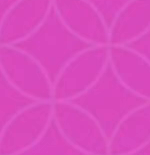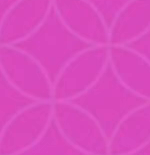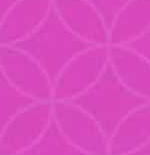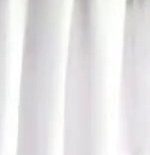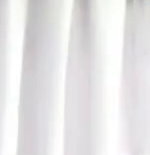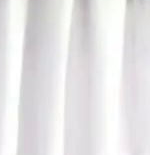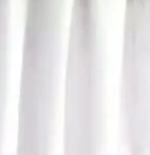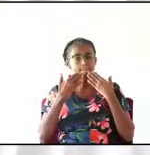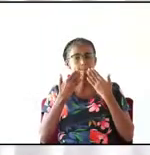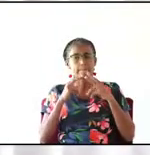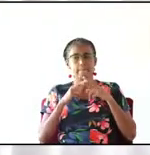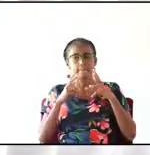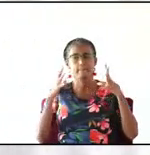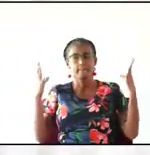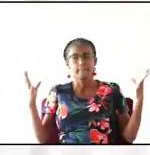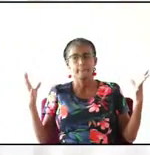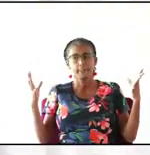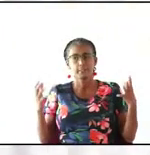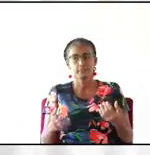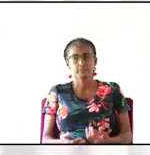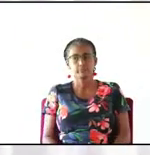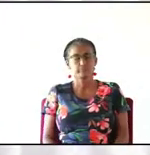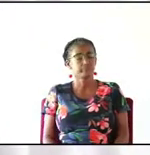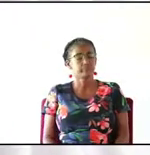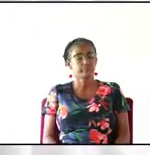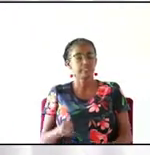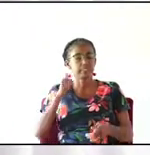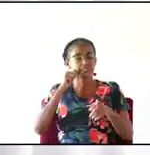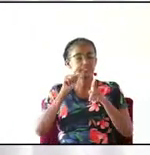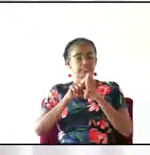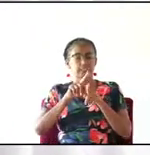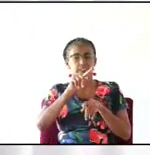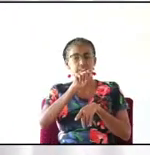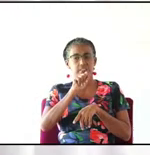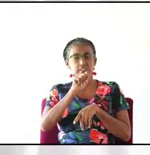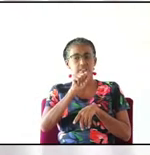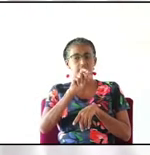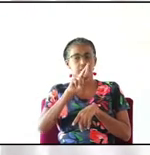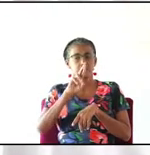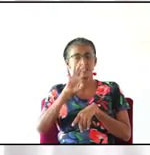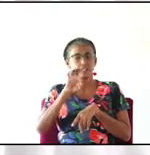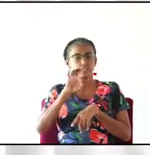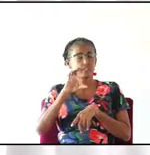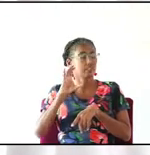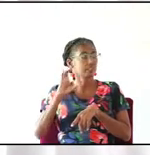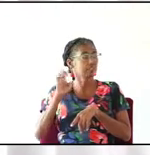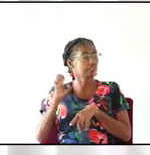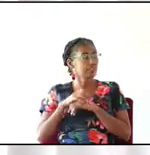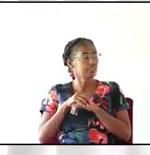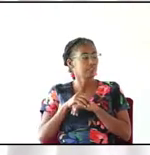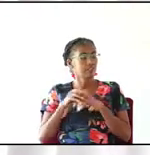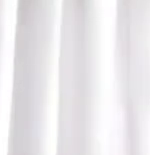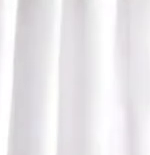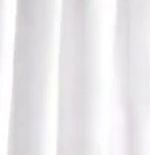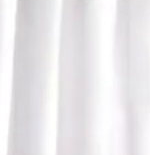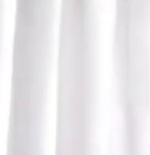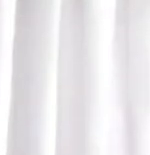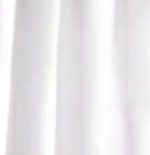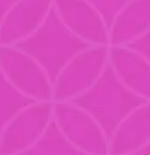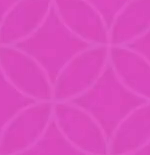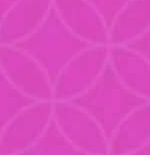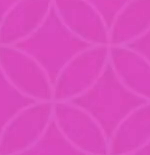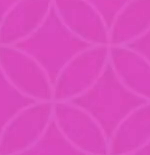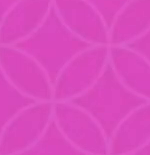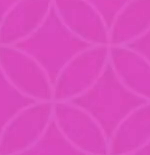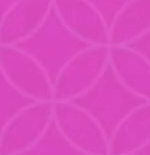Thank you very much to our sister Tamika for sharing that with us and encouraging us.